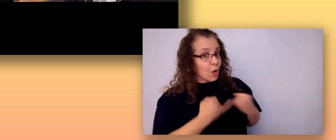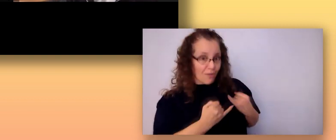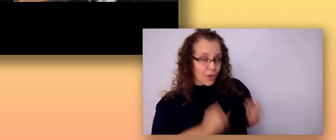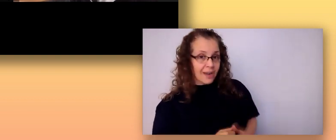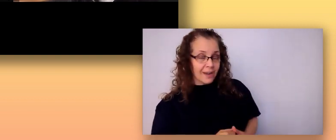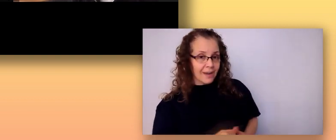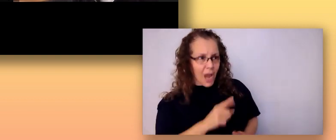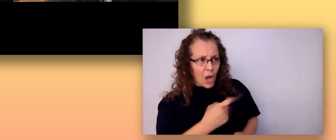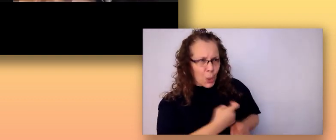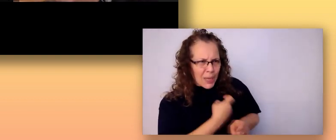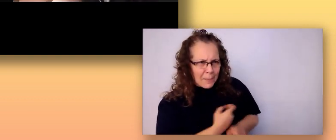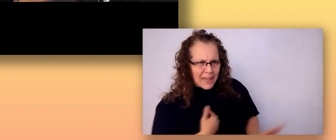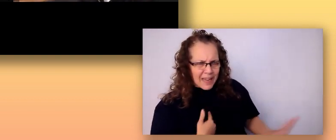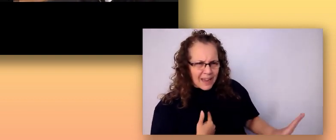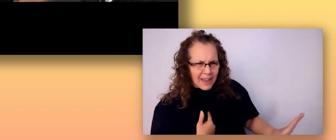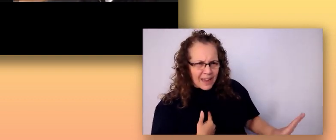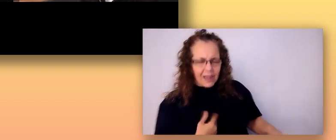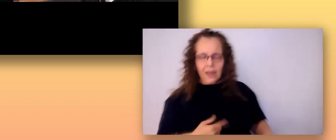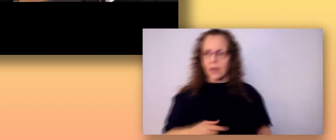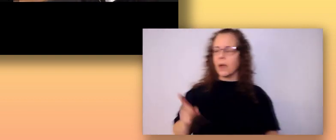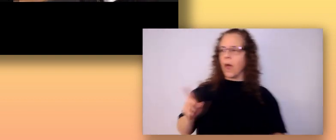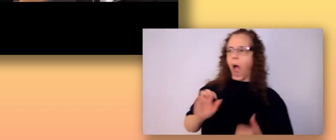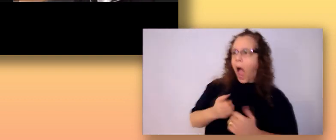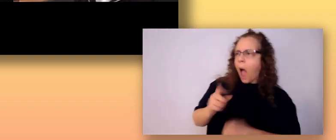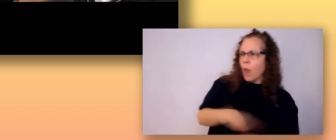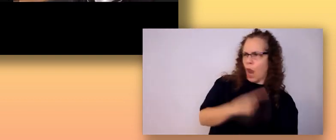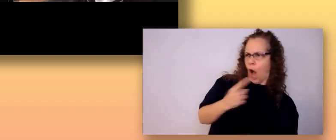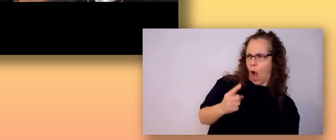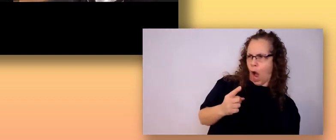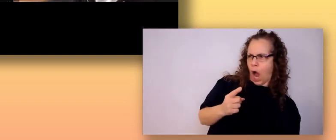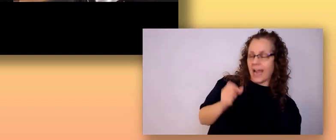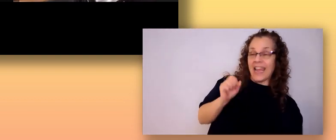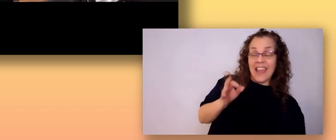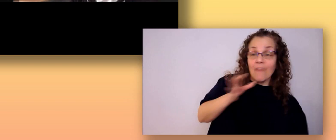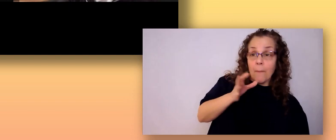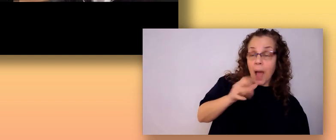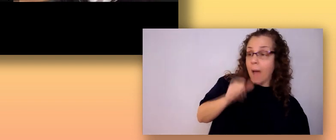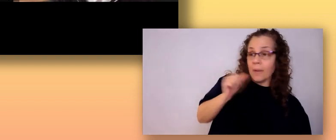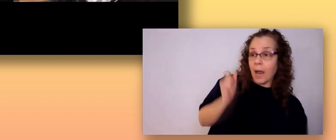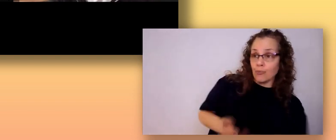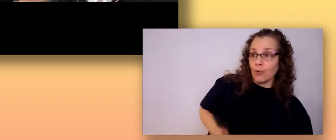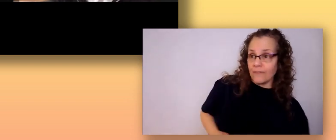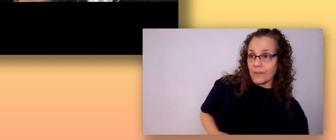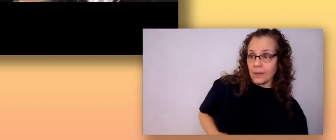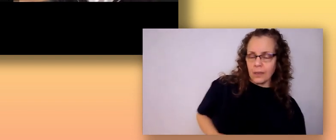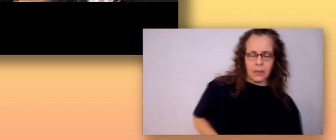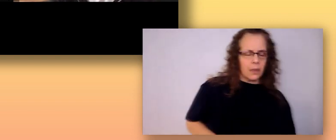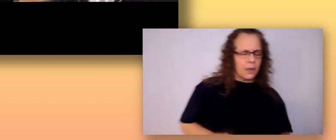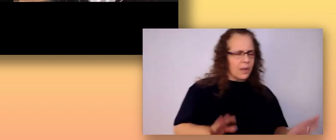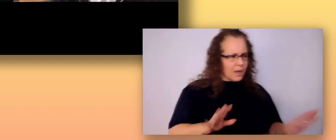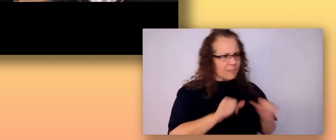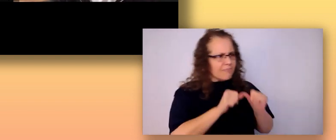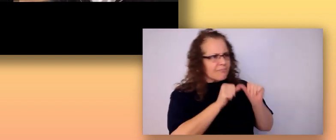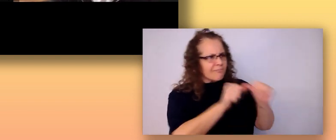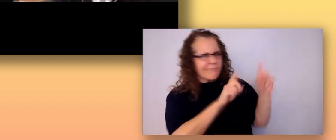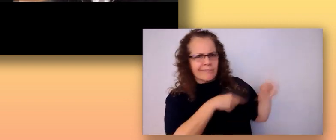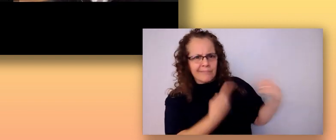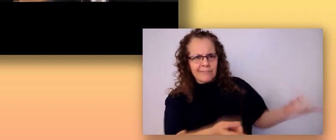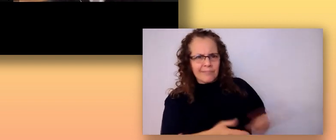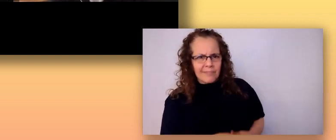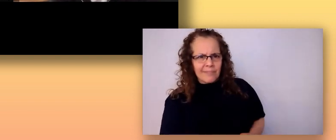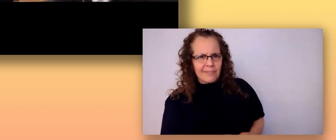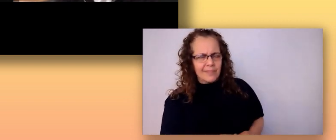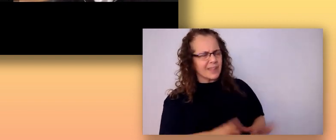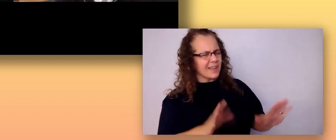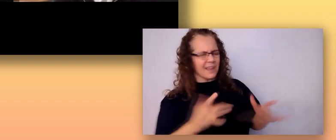Are you kidding? And how much longer do you think that will be if her mom still doesn't approve? Well, it's lasted this long. Like, what